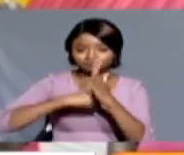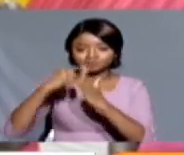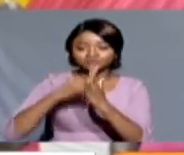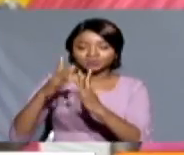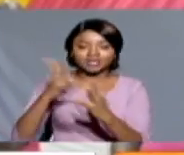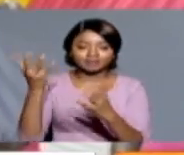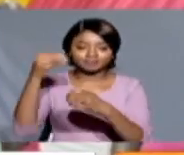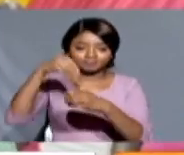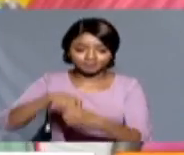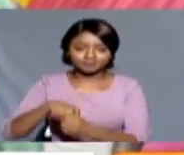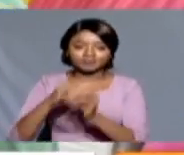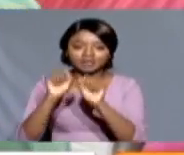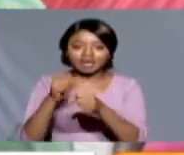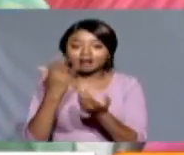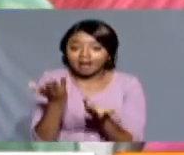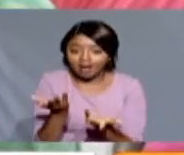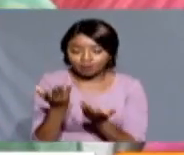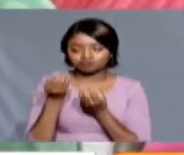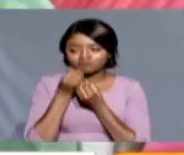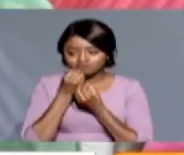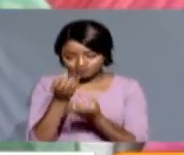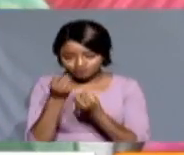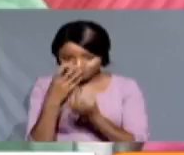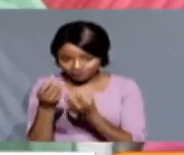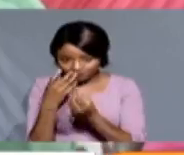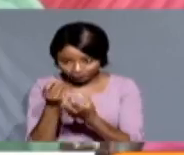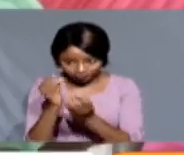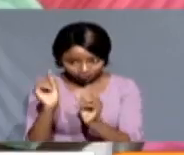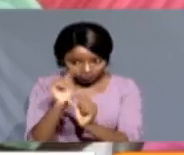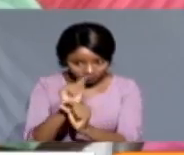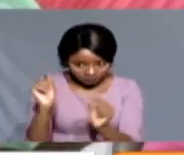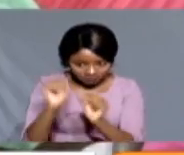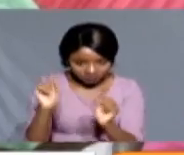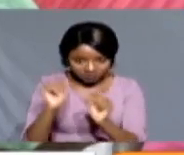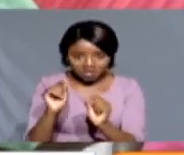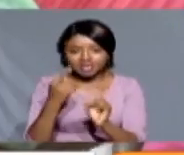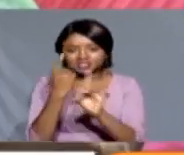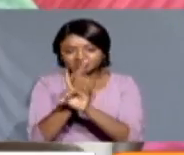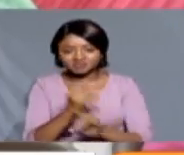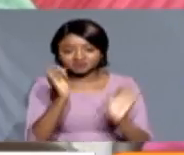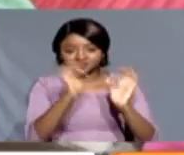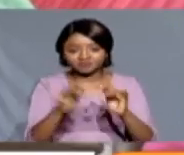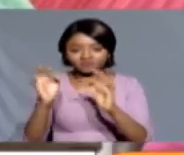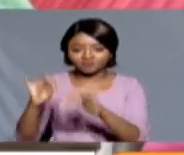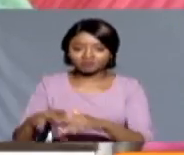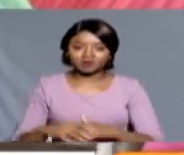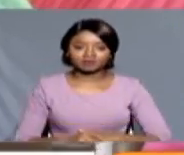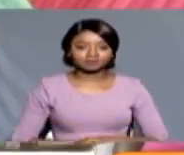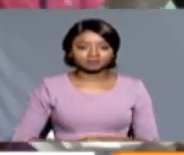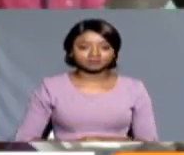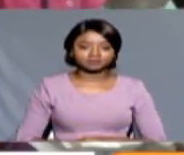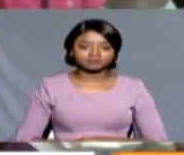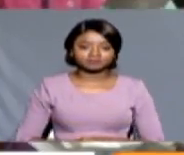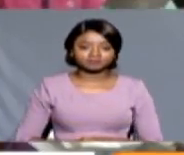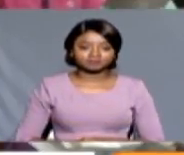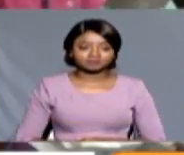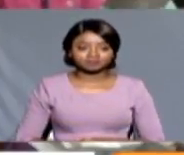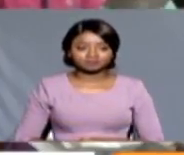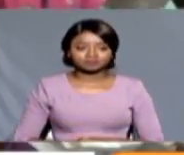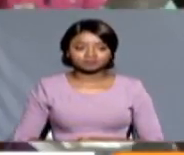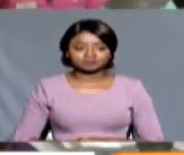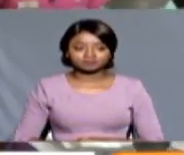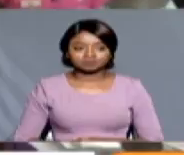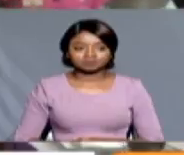with providing information and education using such forums and other forums at the grassroots level. Oh, we are able